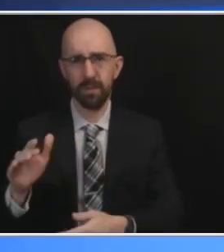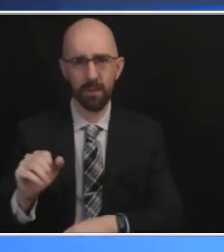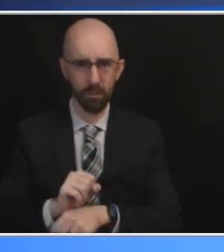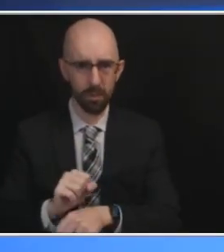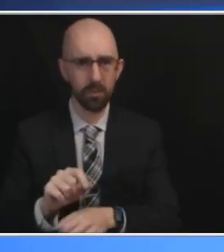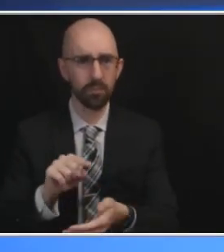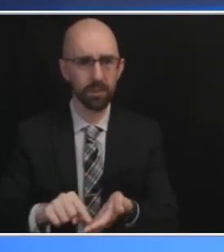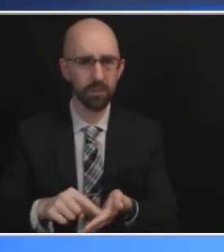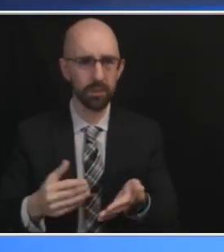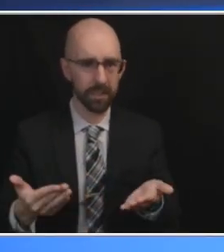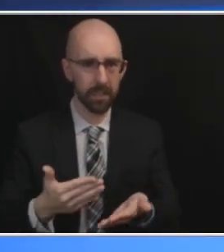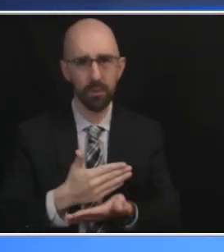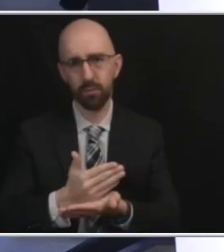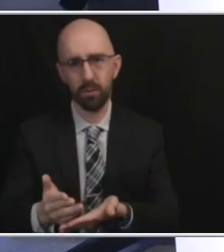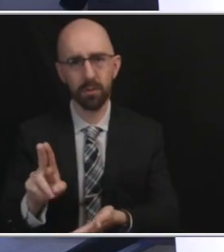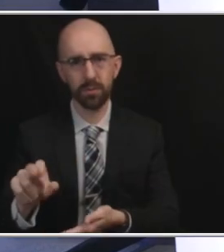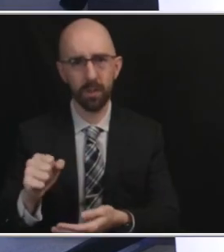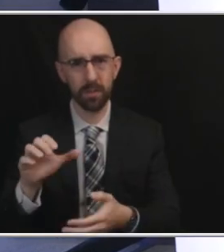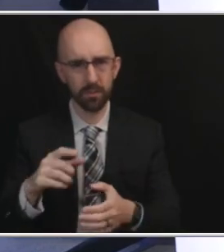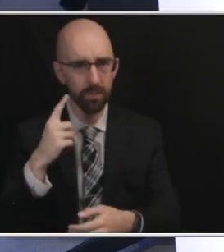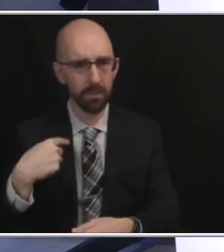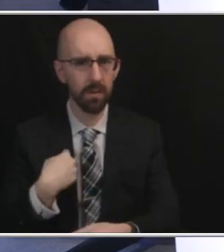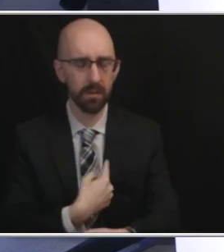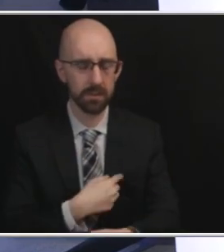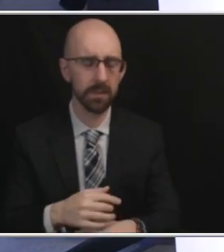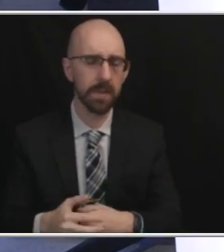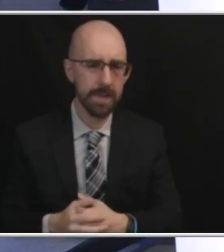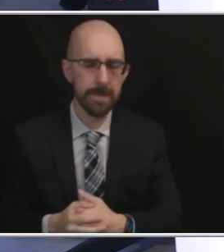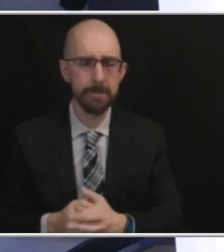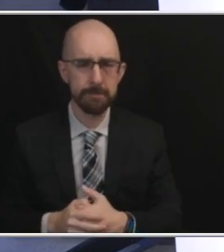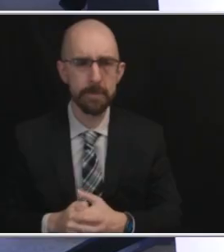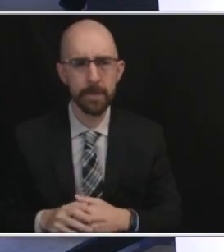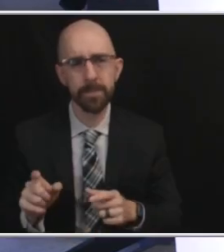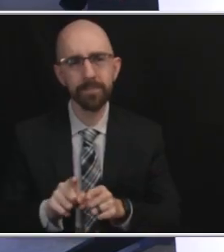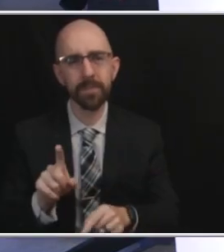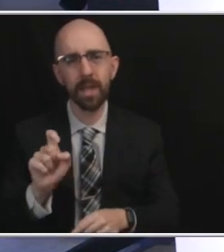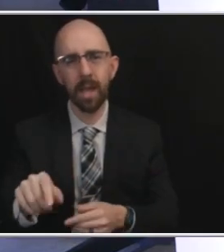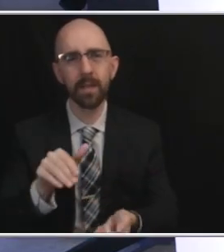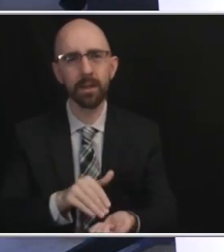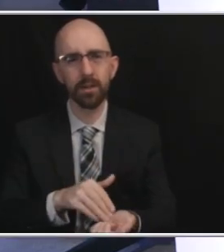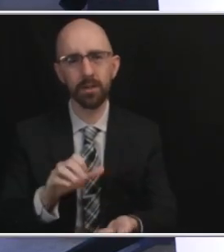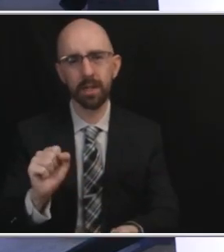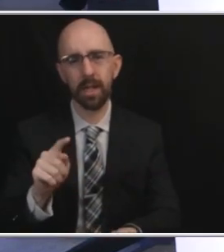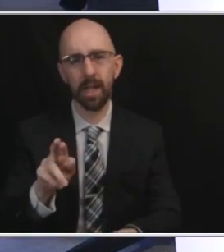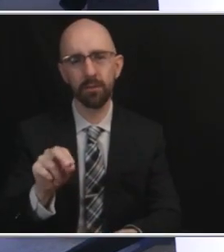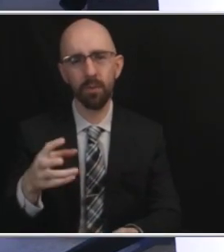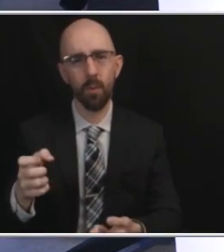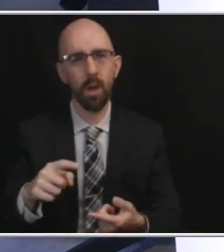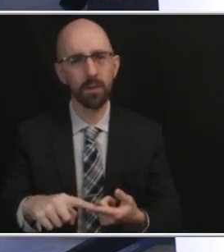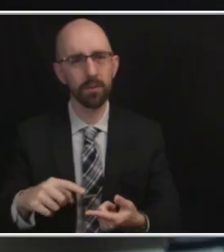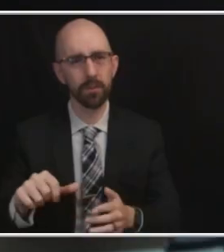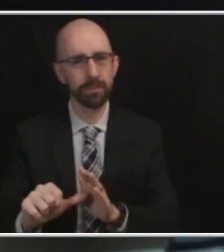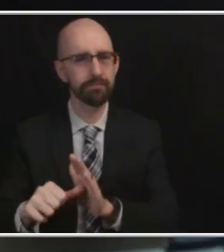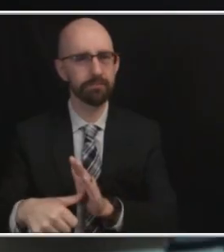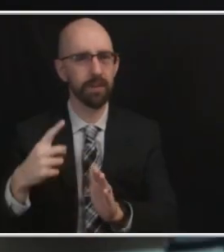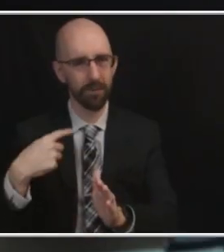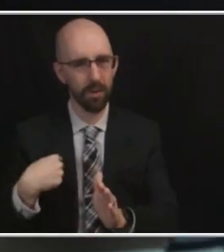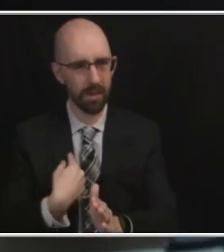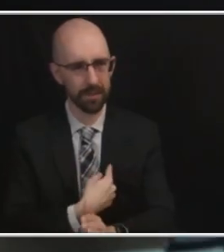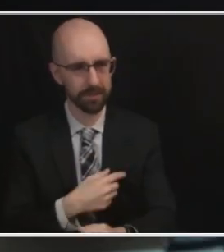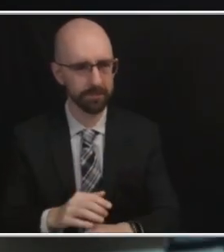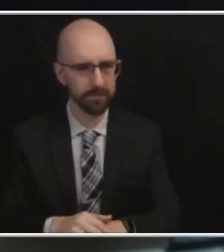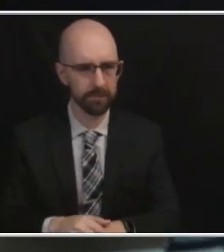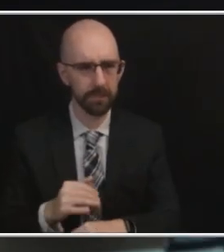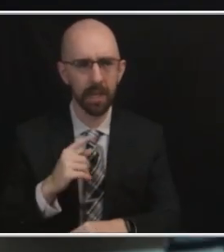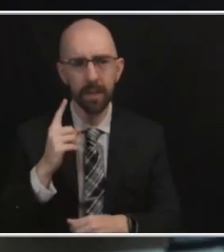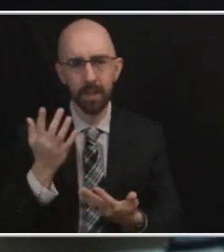the country do for this. Yes. We also asked Dr. Castro for what he wants us to take away from today's program. I think what we've learned